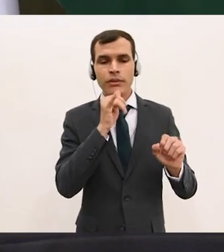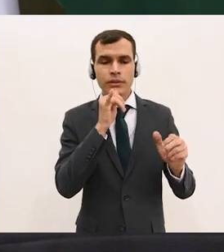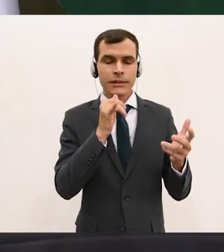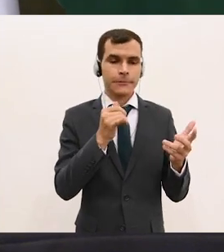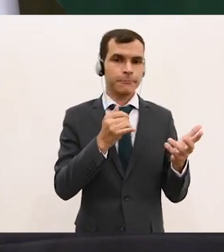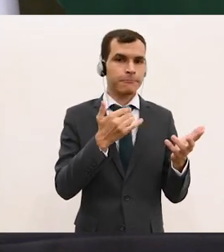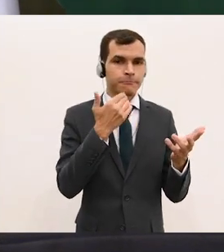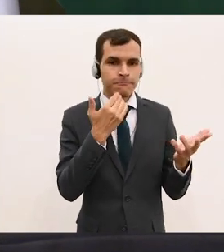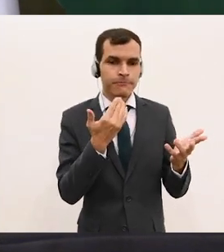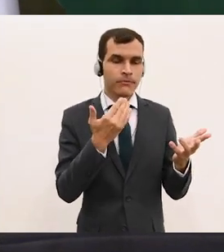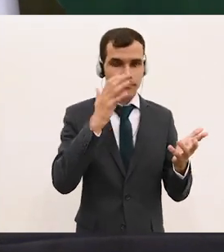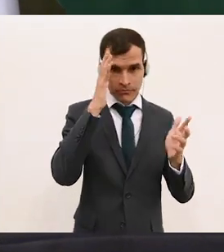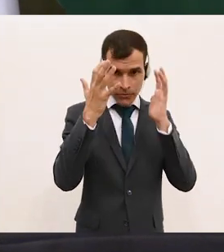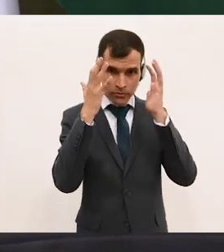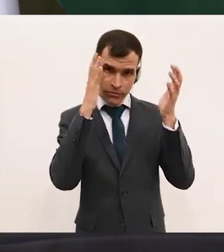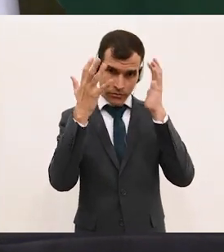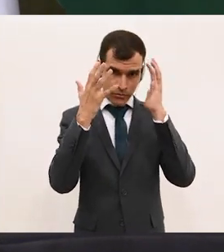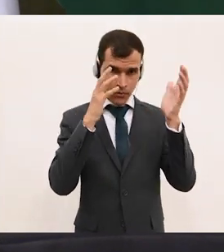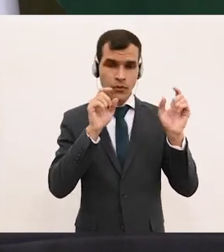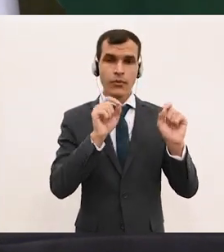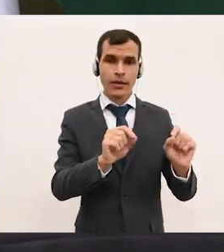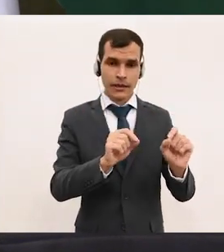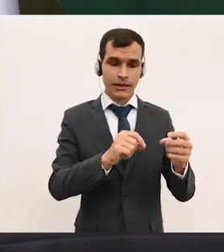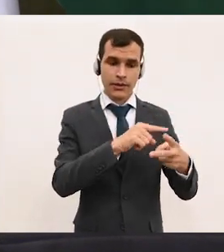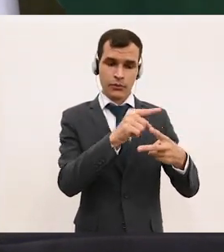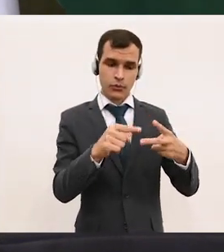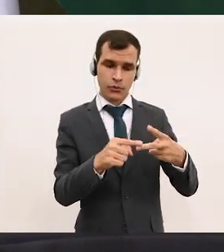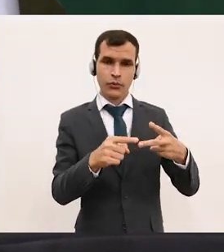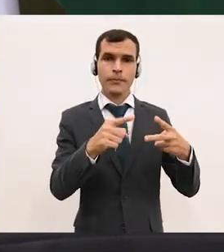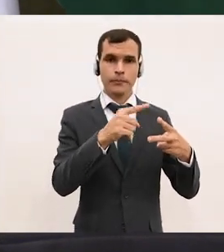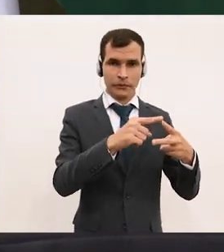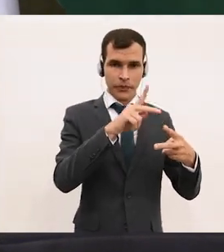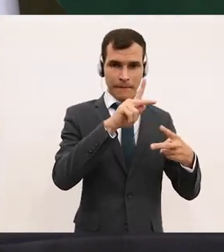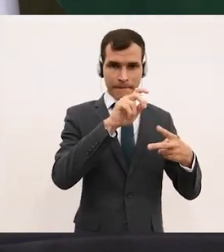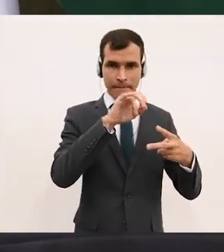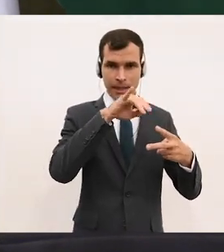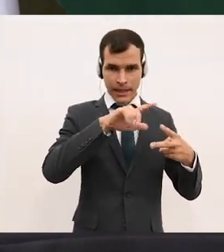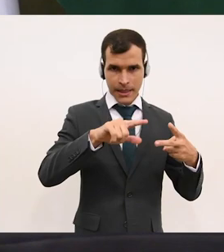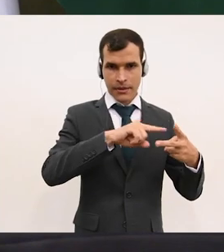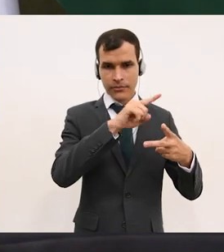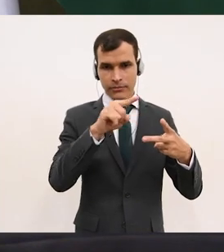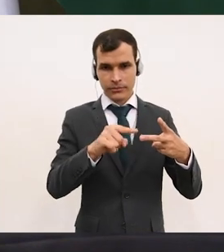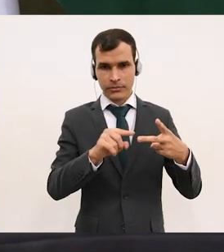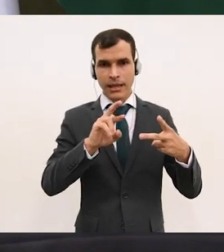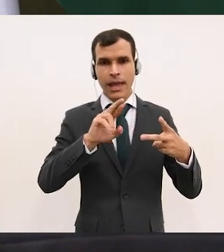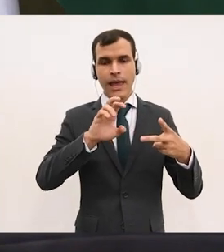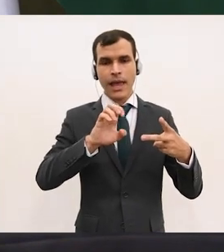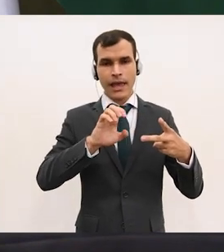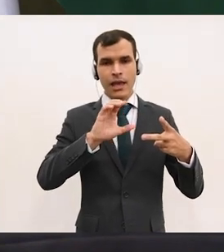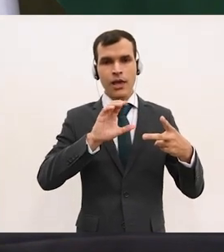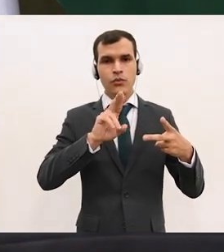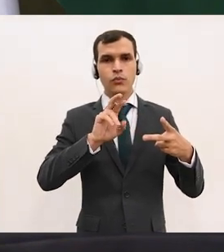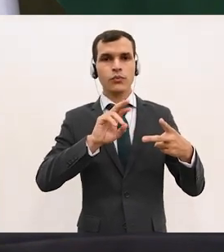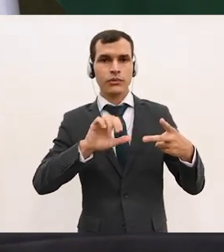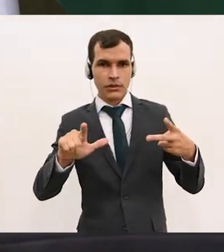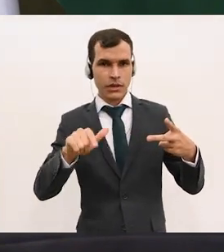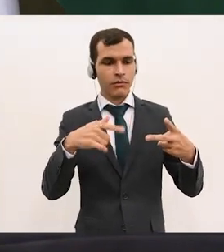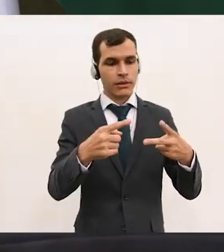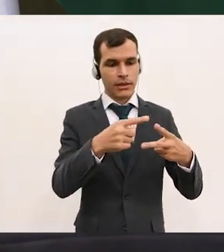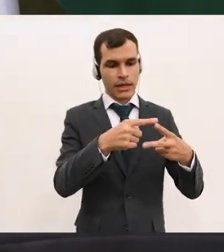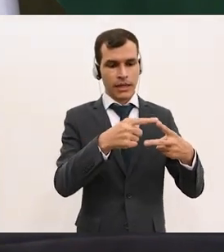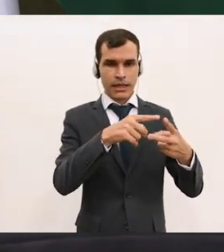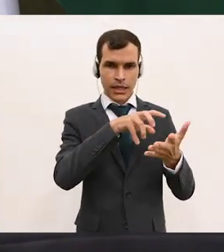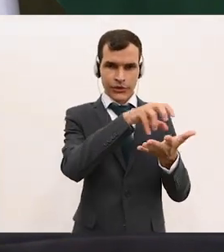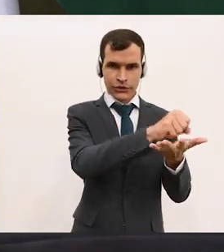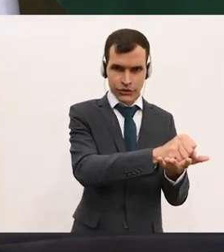body. The panel is working. Cases are being brought. The only problem is that if a case is brought, a member who does